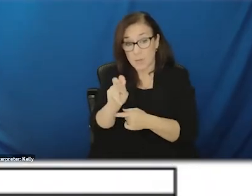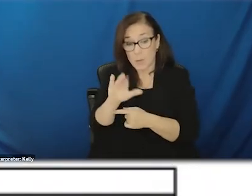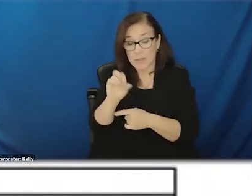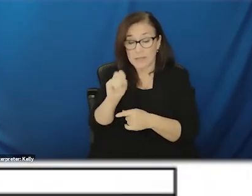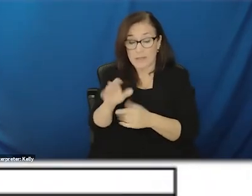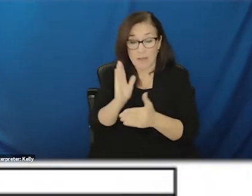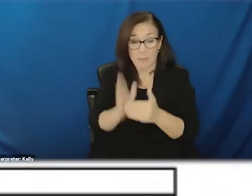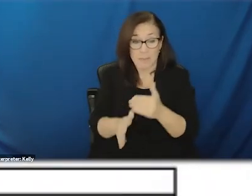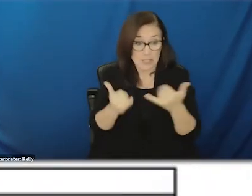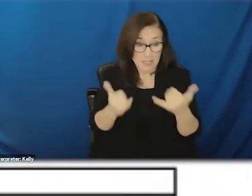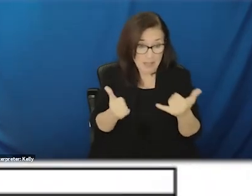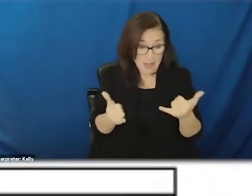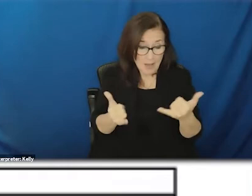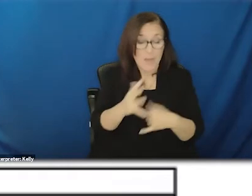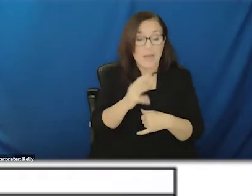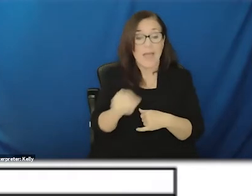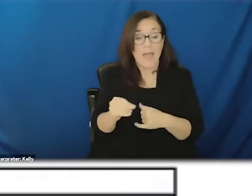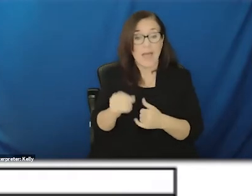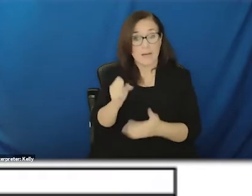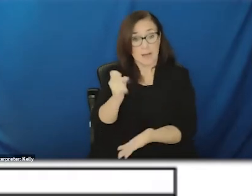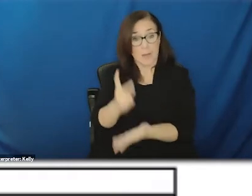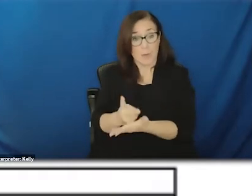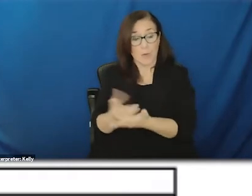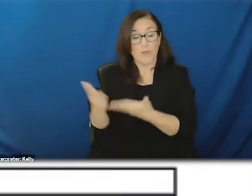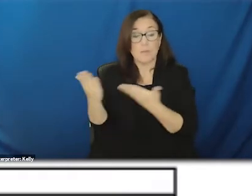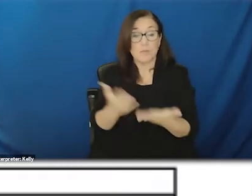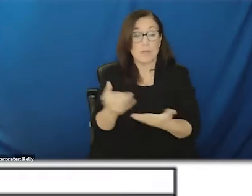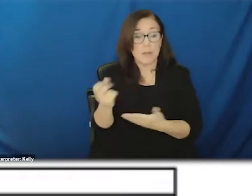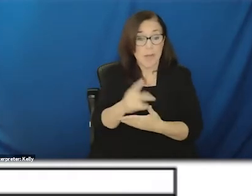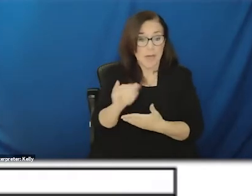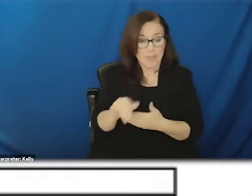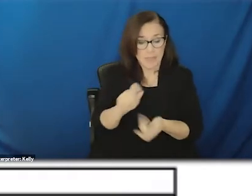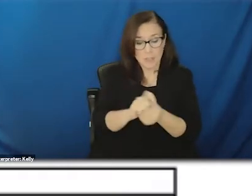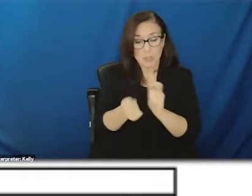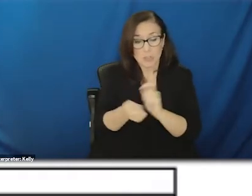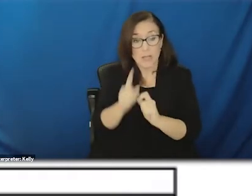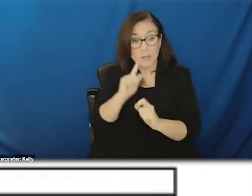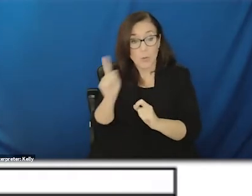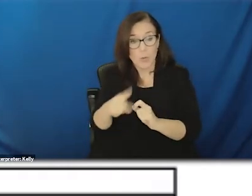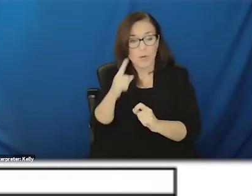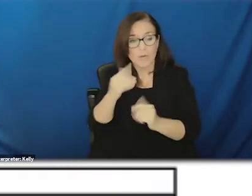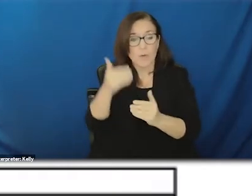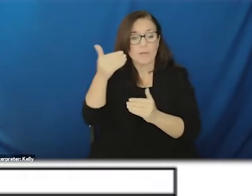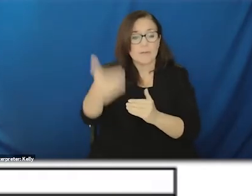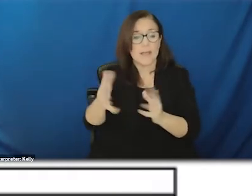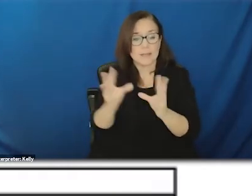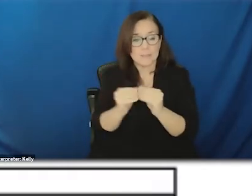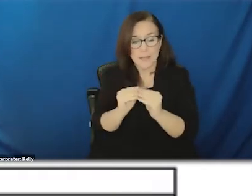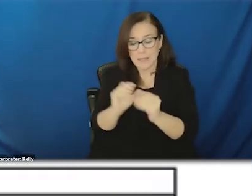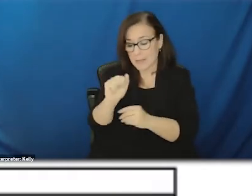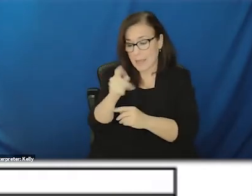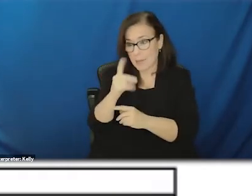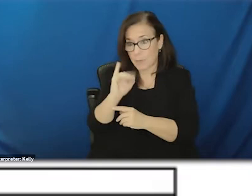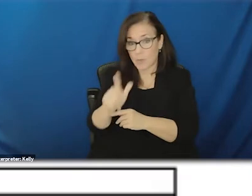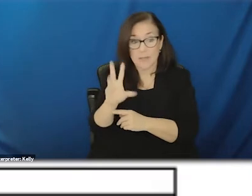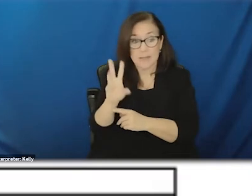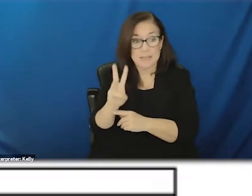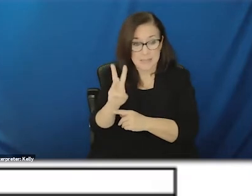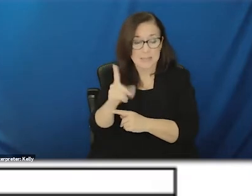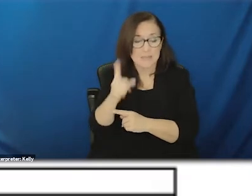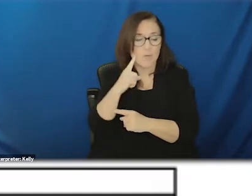and also approving bringing back the pending change order at the April 6th meeting for the approval on the consent